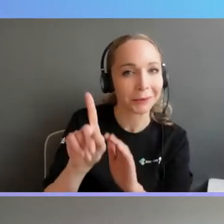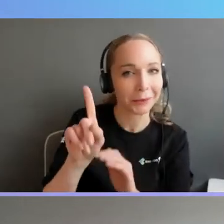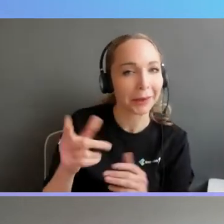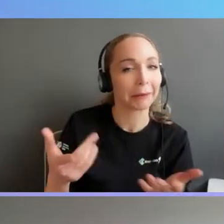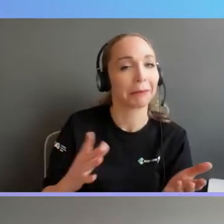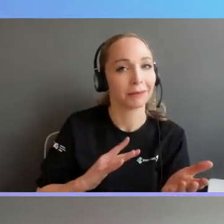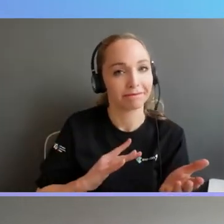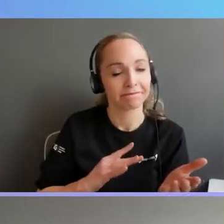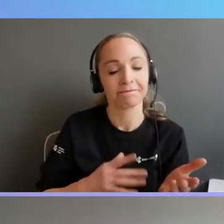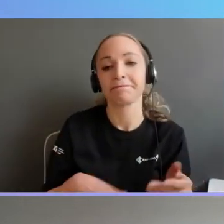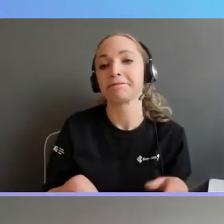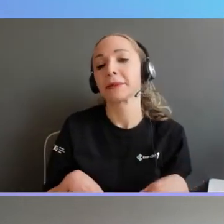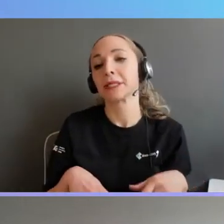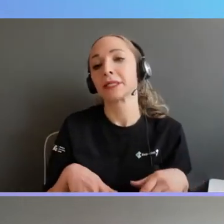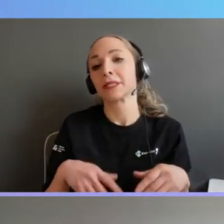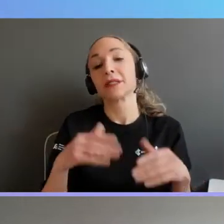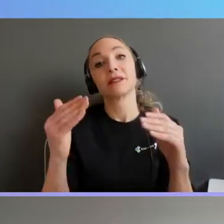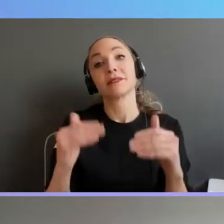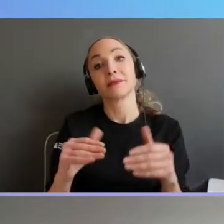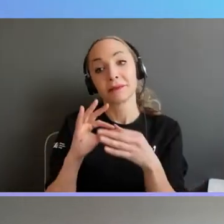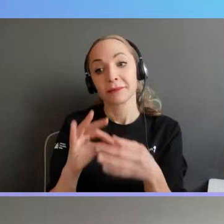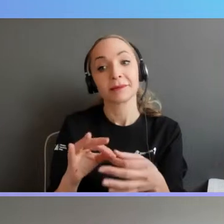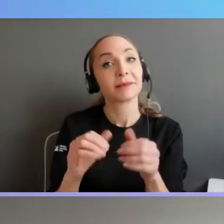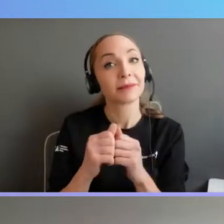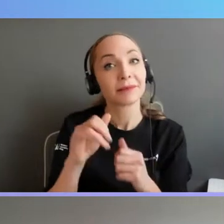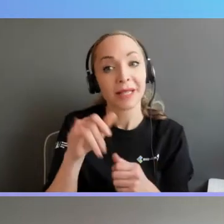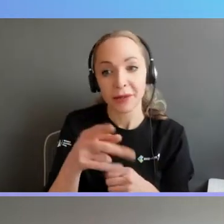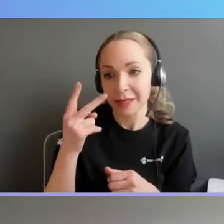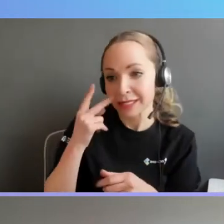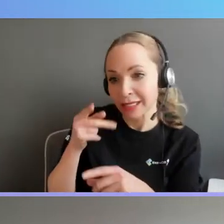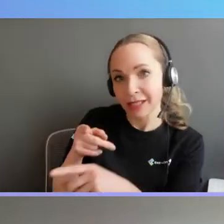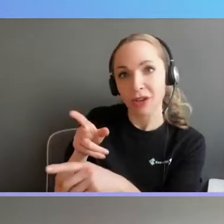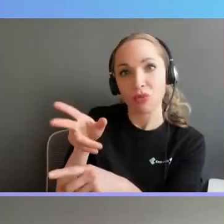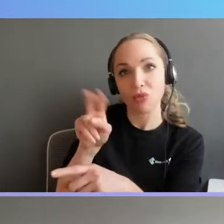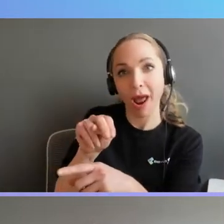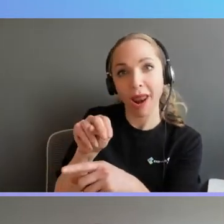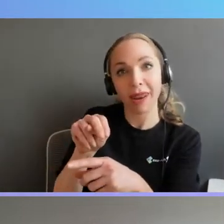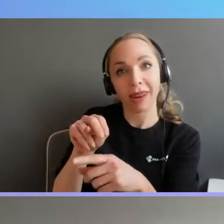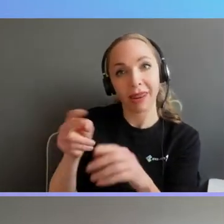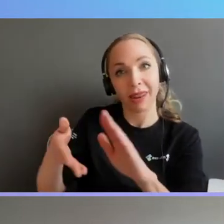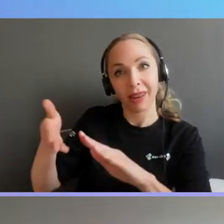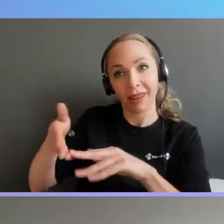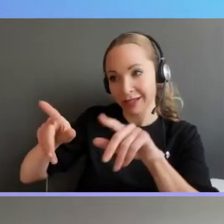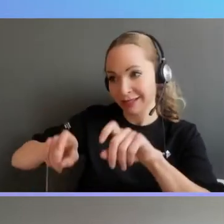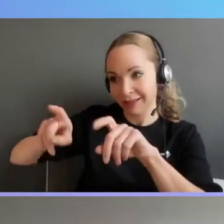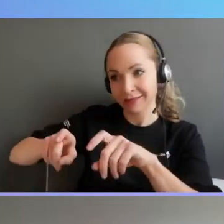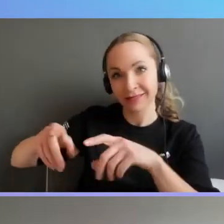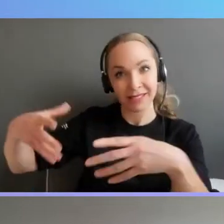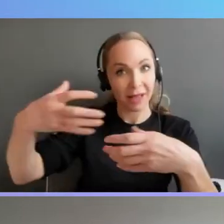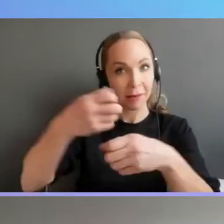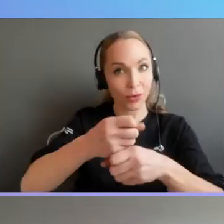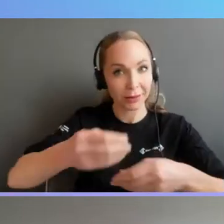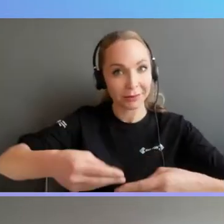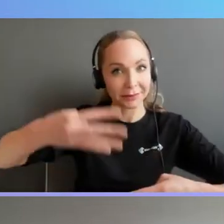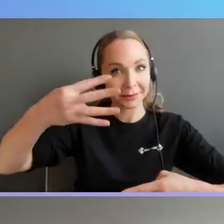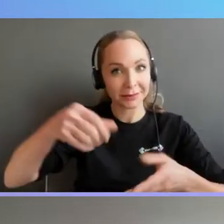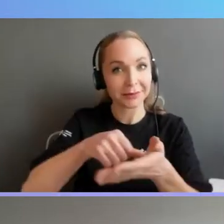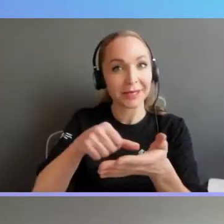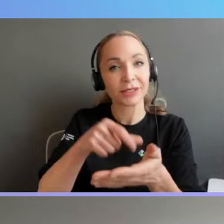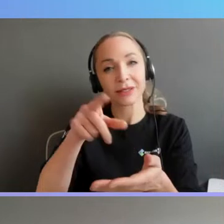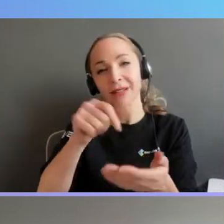Along that, on the run summary page, we can filter the issues by their